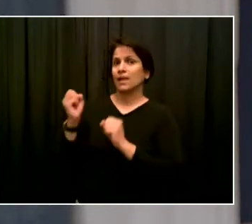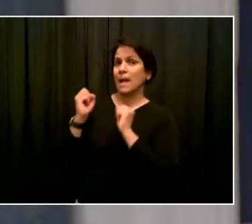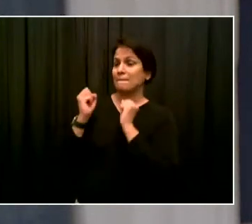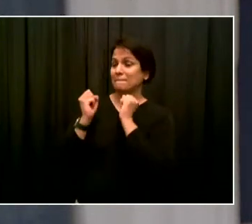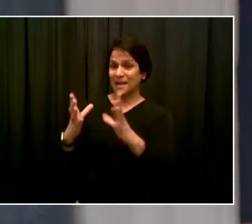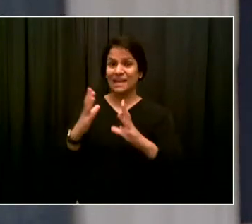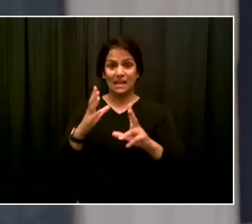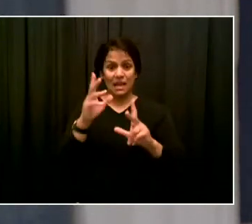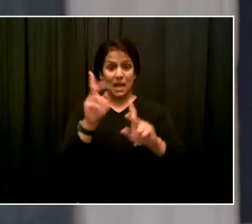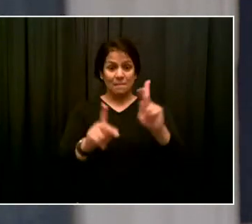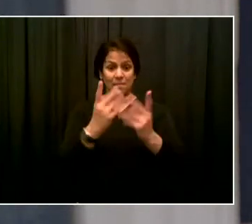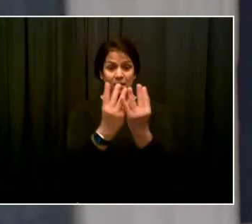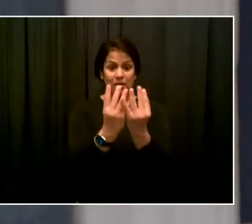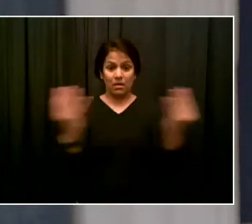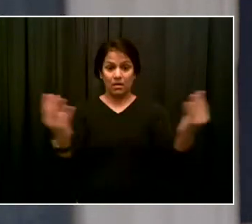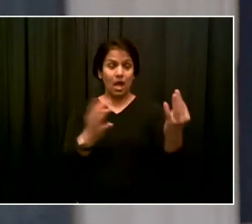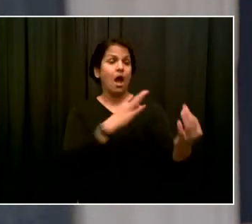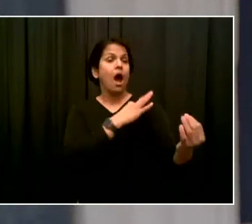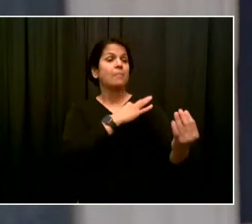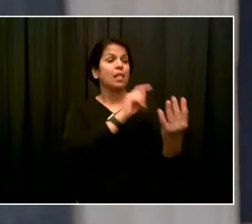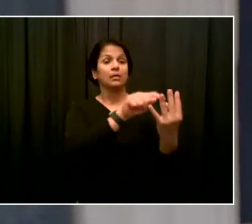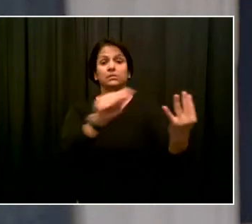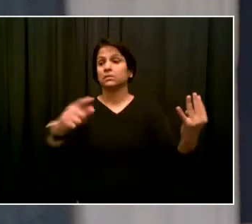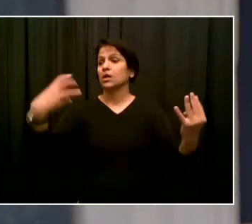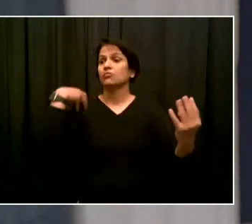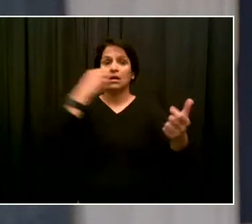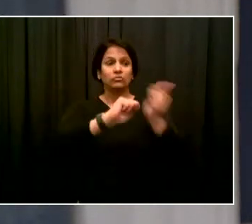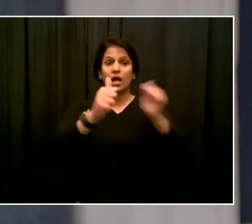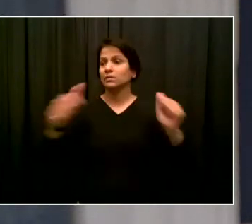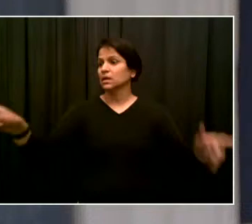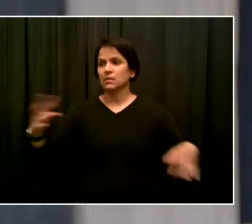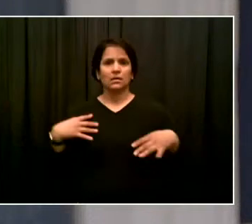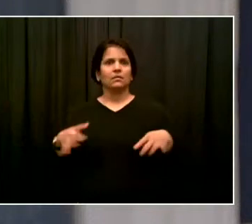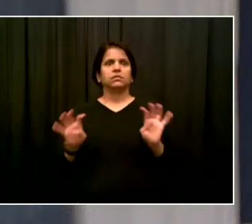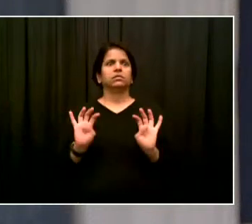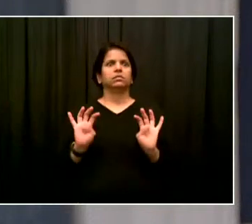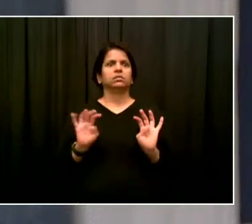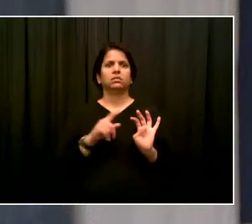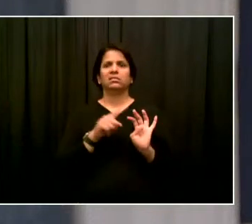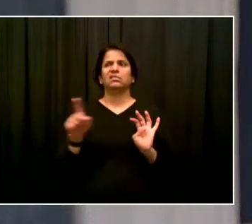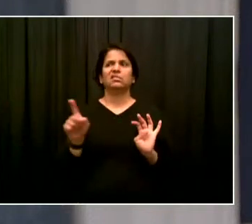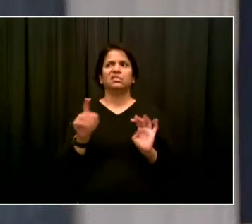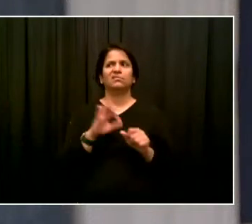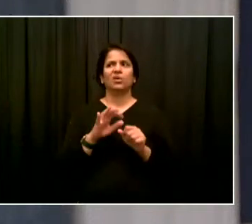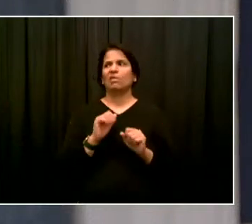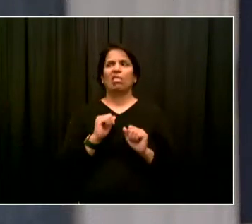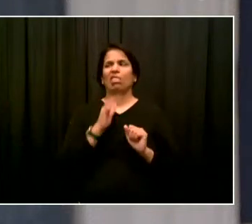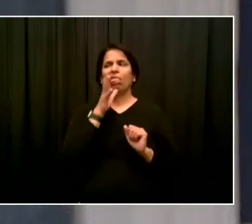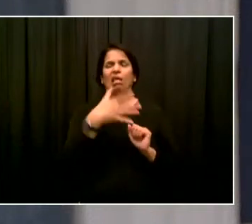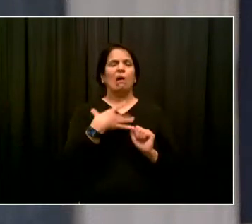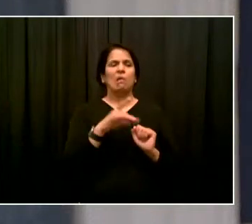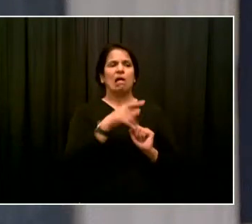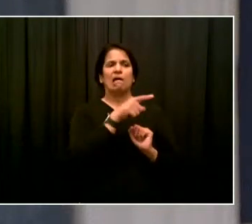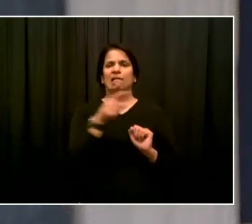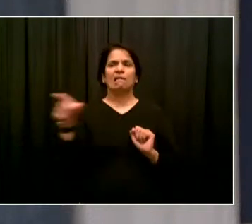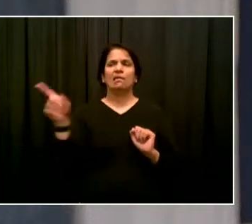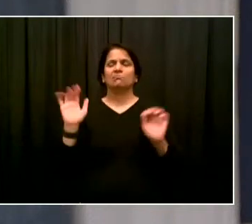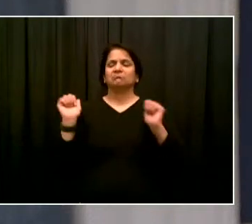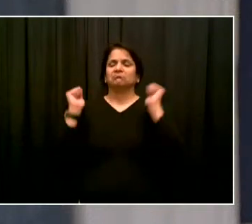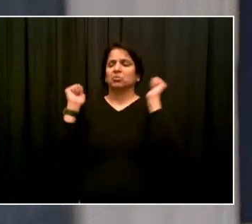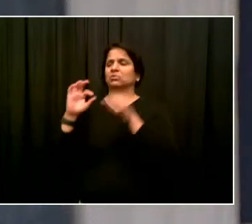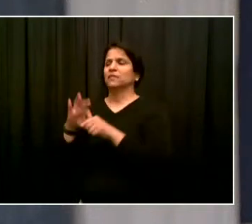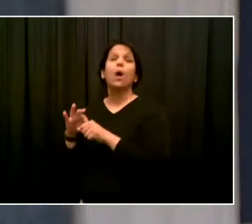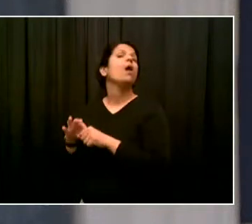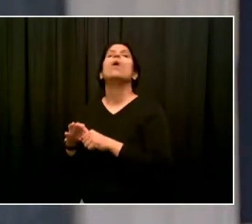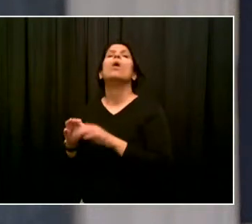to 5 candidates running for mayor and the other local offices in your order of preference.